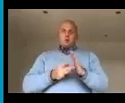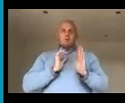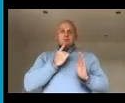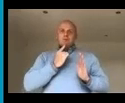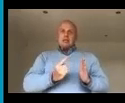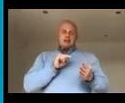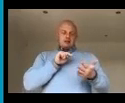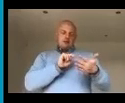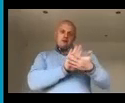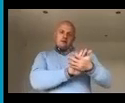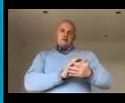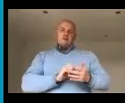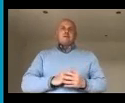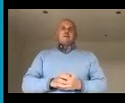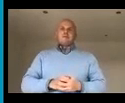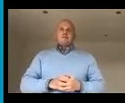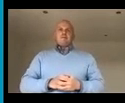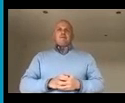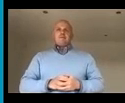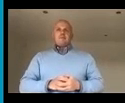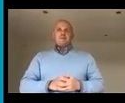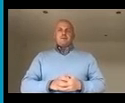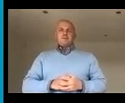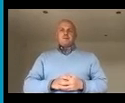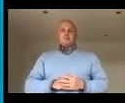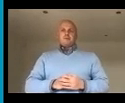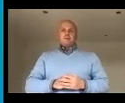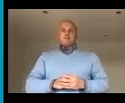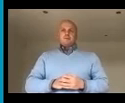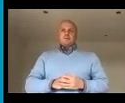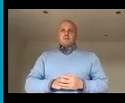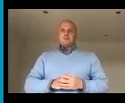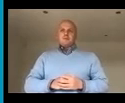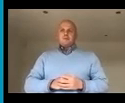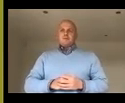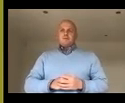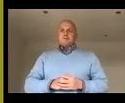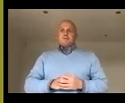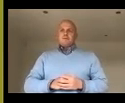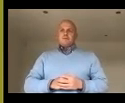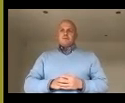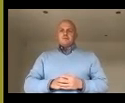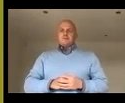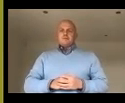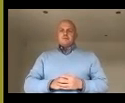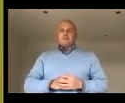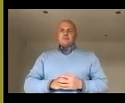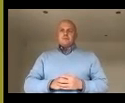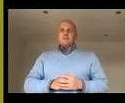is what your project will actually do, and then tell them the things that you need to buy in order to be able to do it.